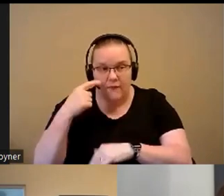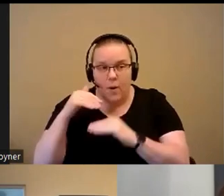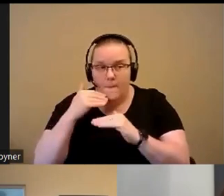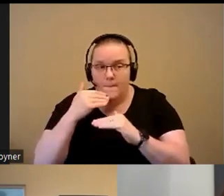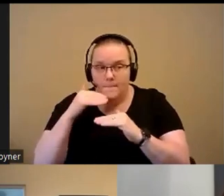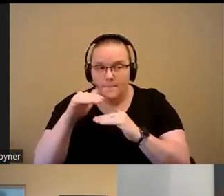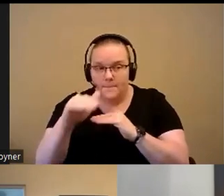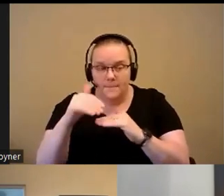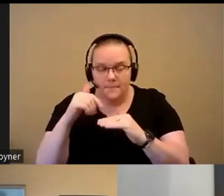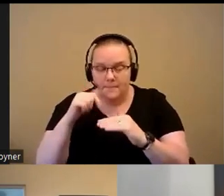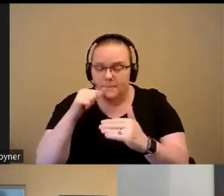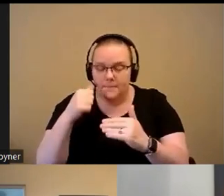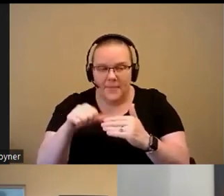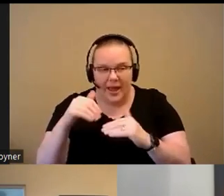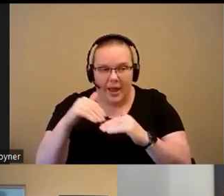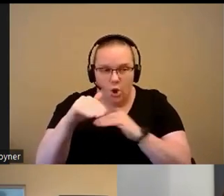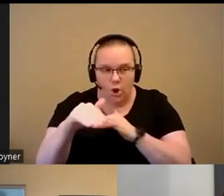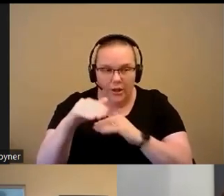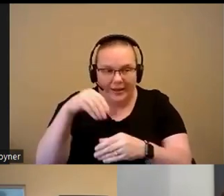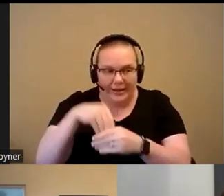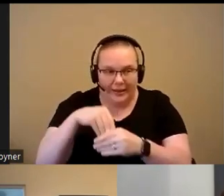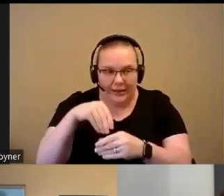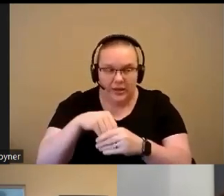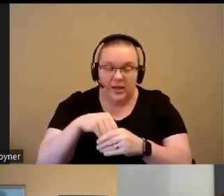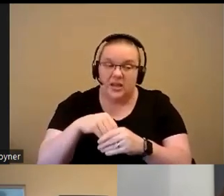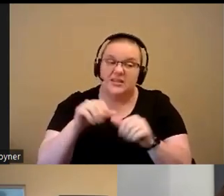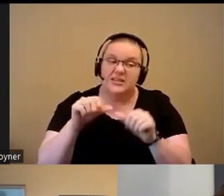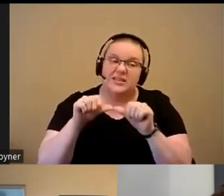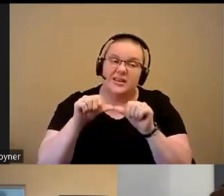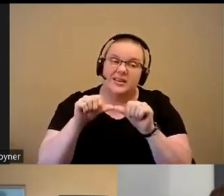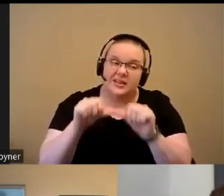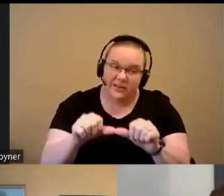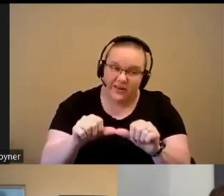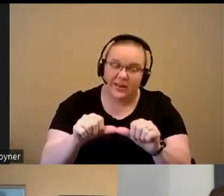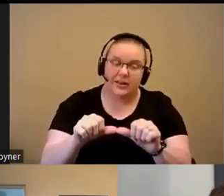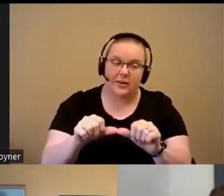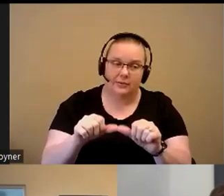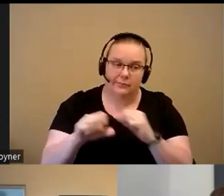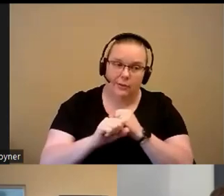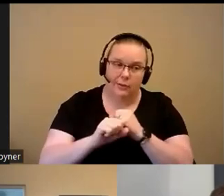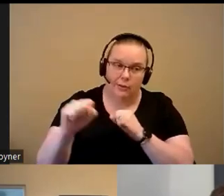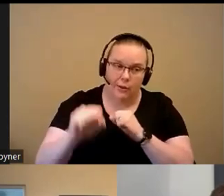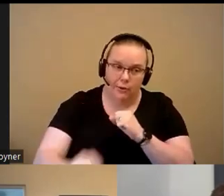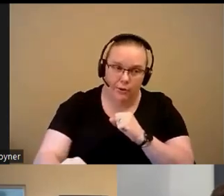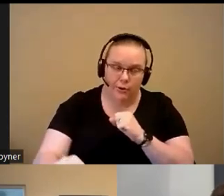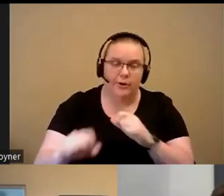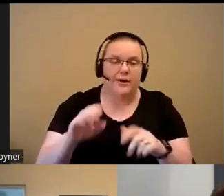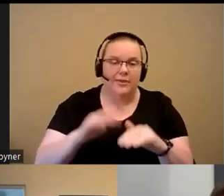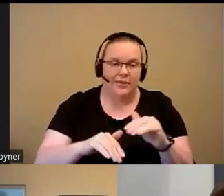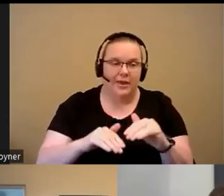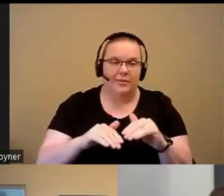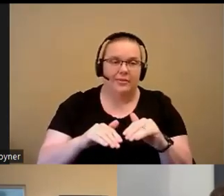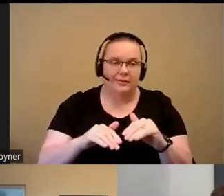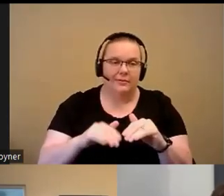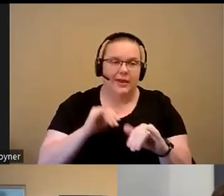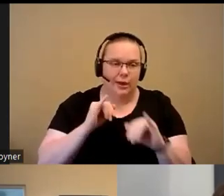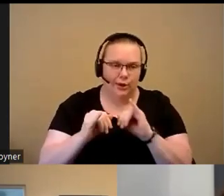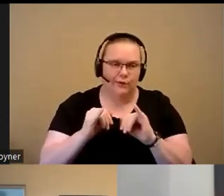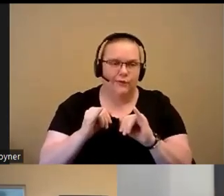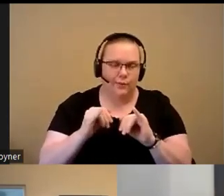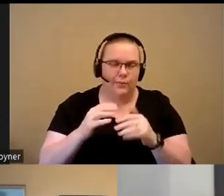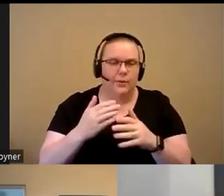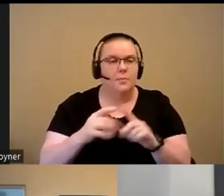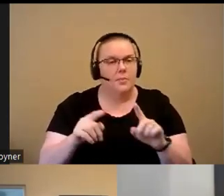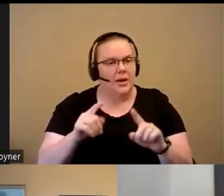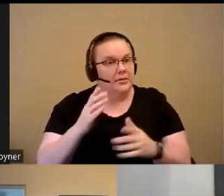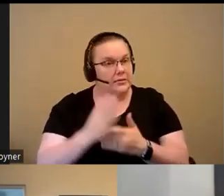than the processing time for the in-person interview. So we find ourselves in urgent situations, frequently having an embassy say,